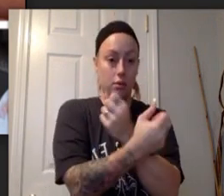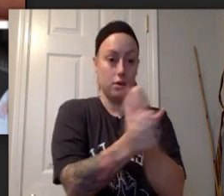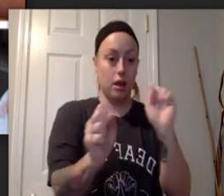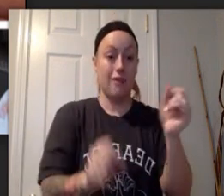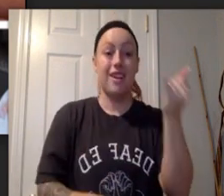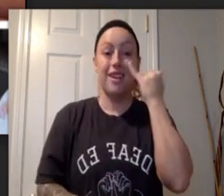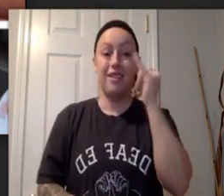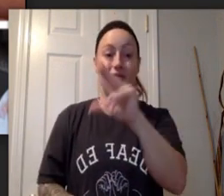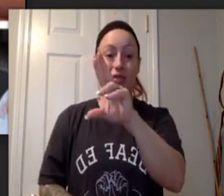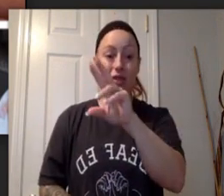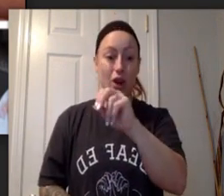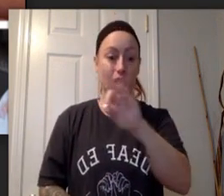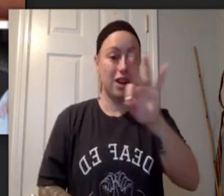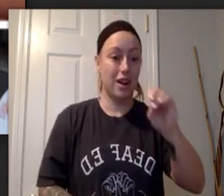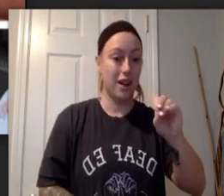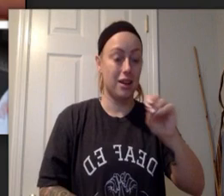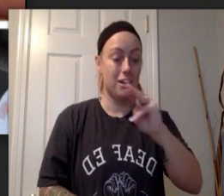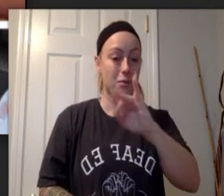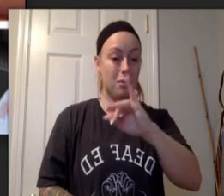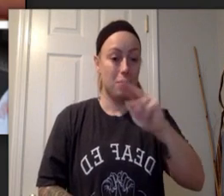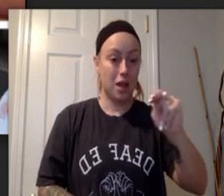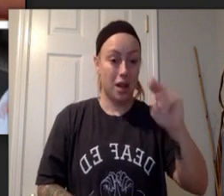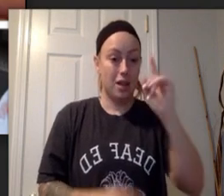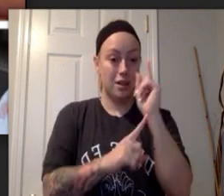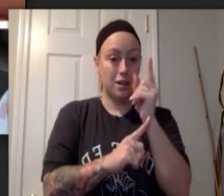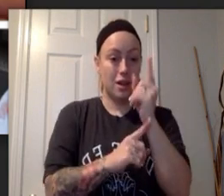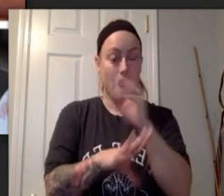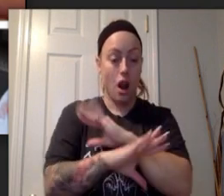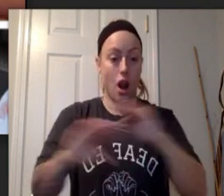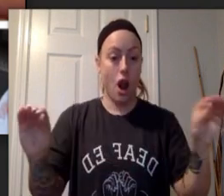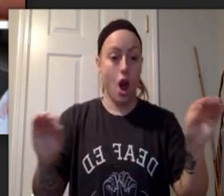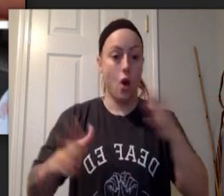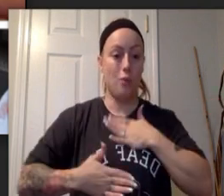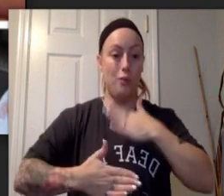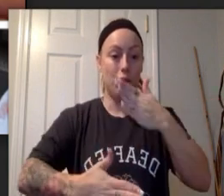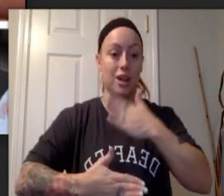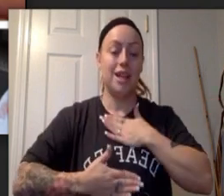do. But honestly, it never hurts